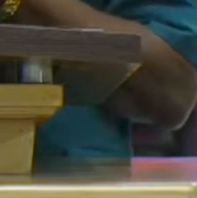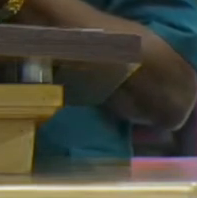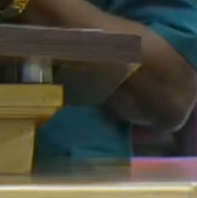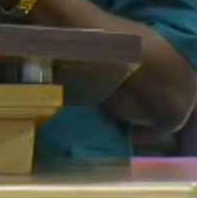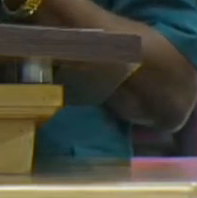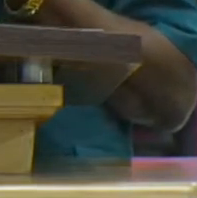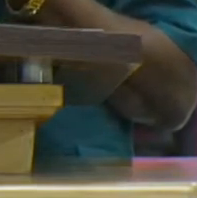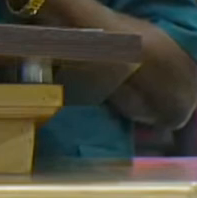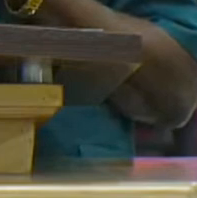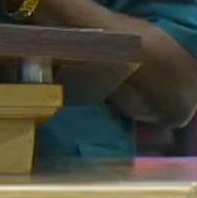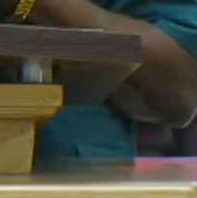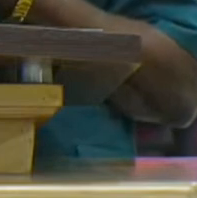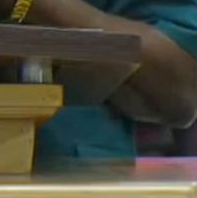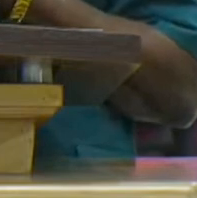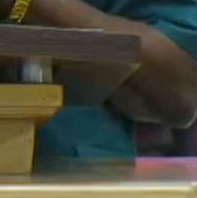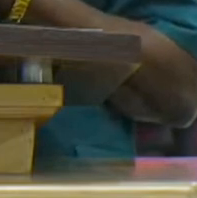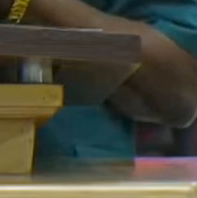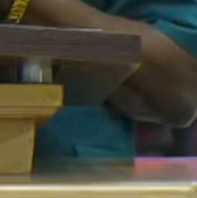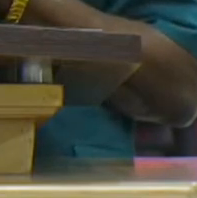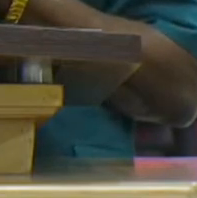lo,